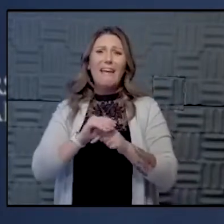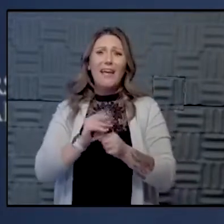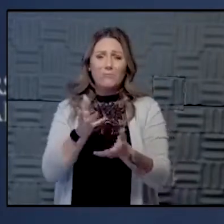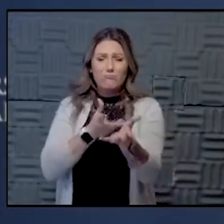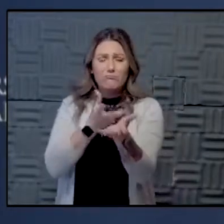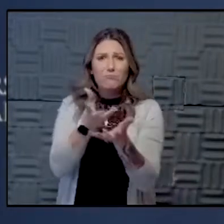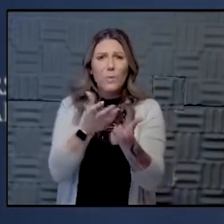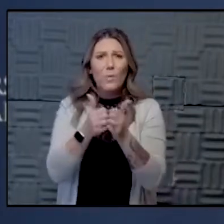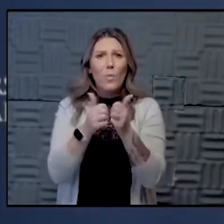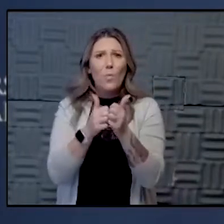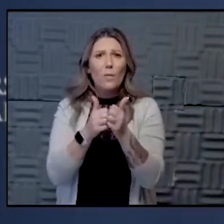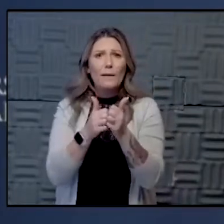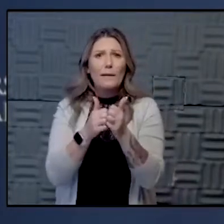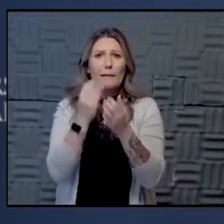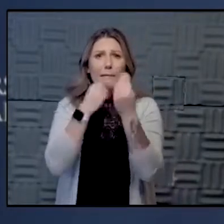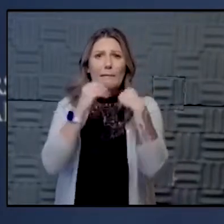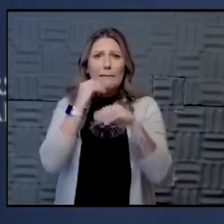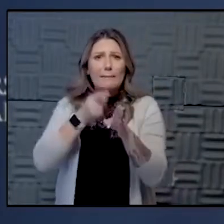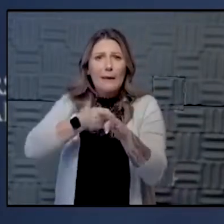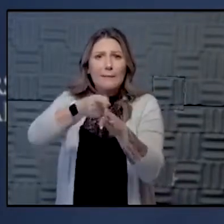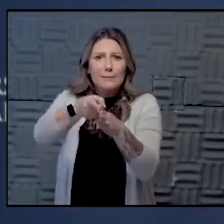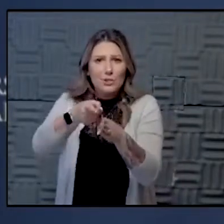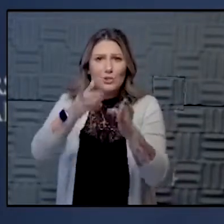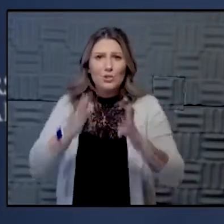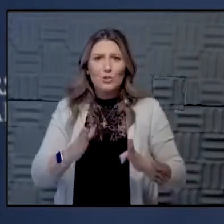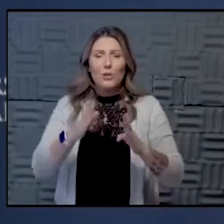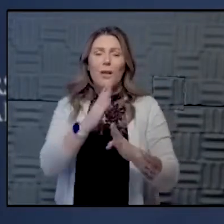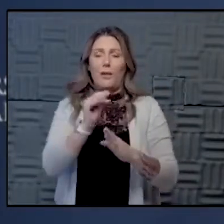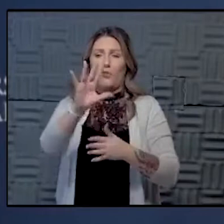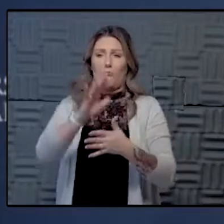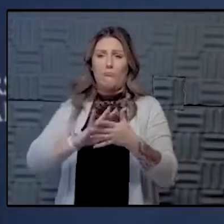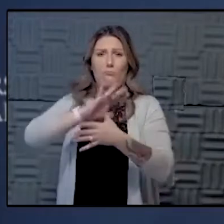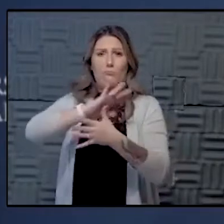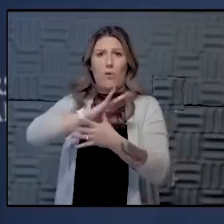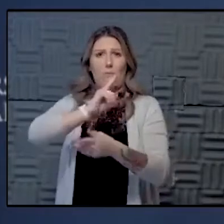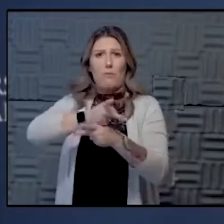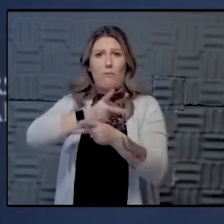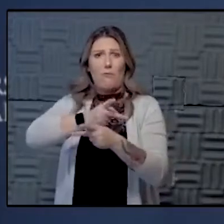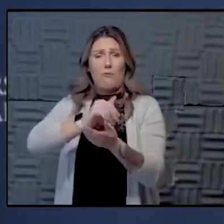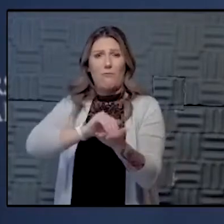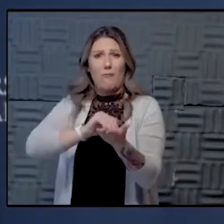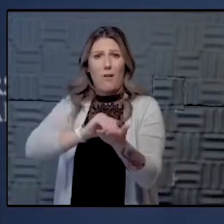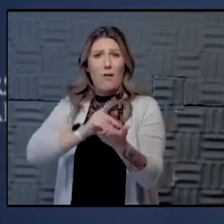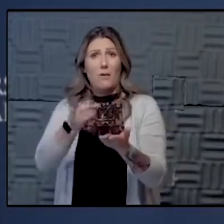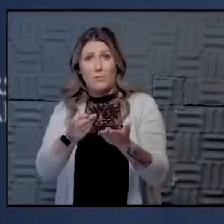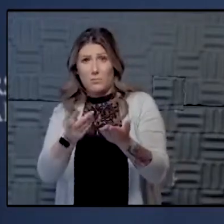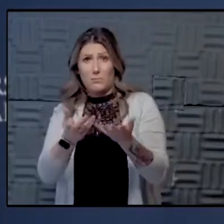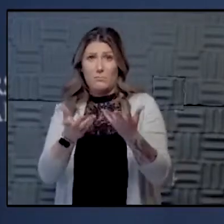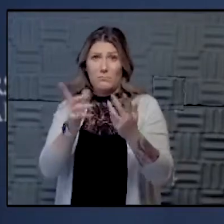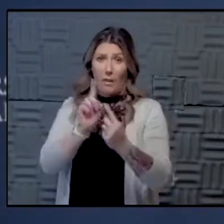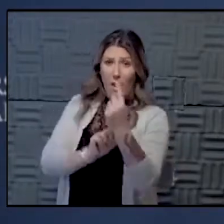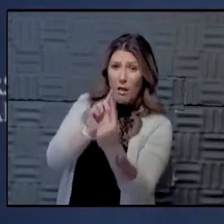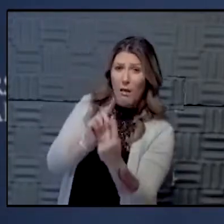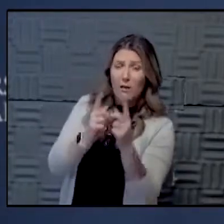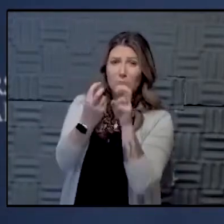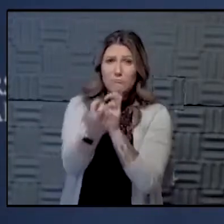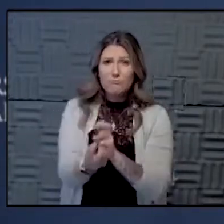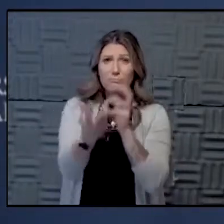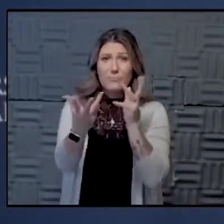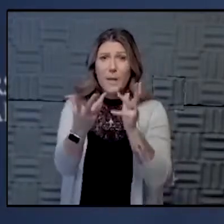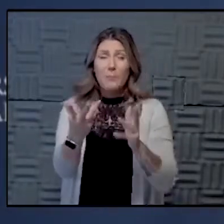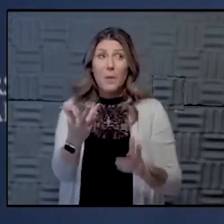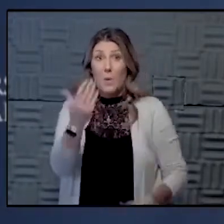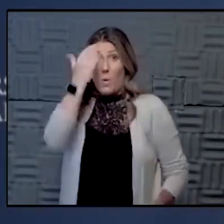always a good recommendation. Your primary care physician that you follow within your community might even have one in mind,